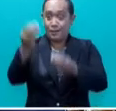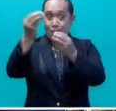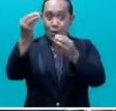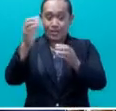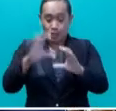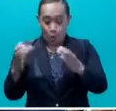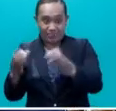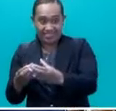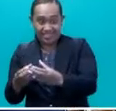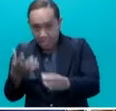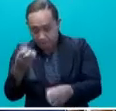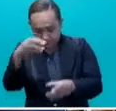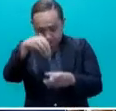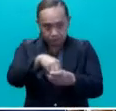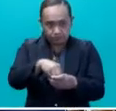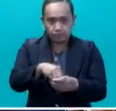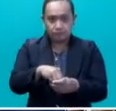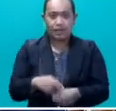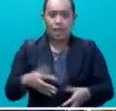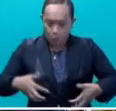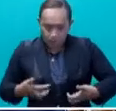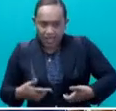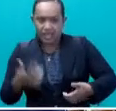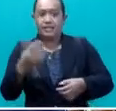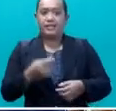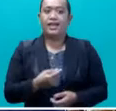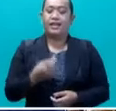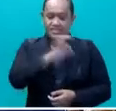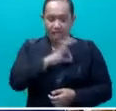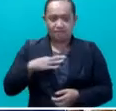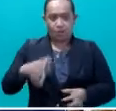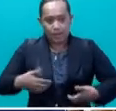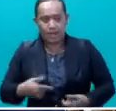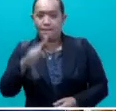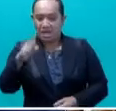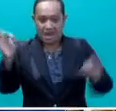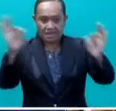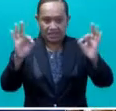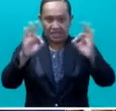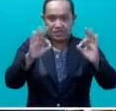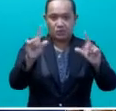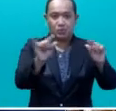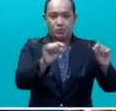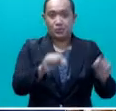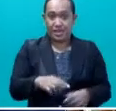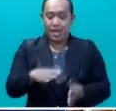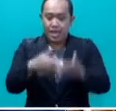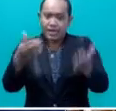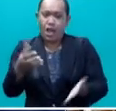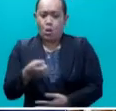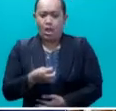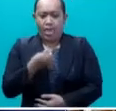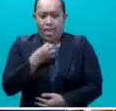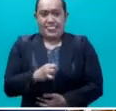in the complaint against them, and that is why now they are subject to ethics committee